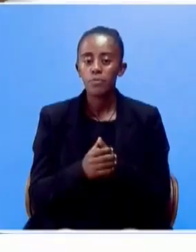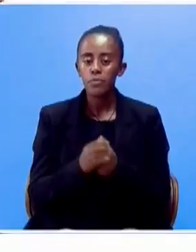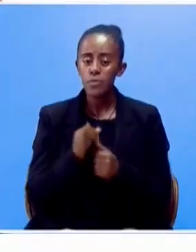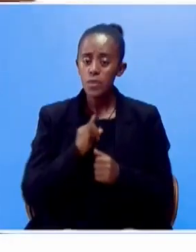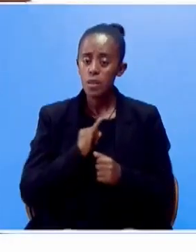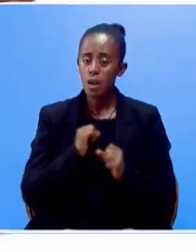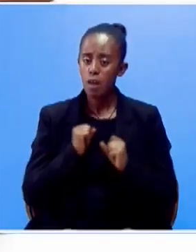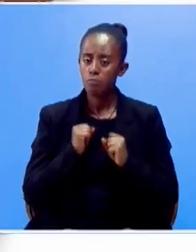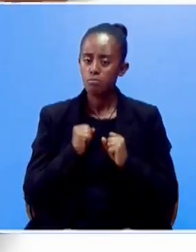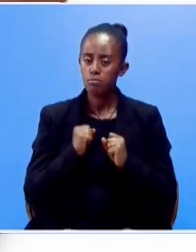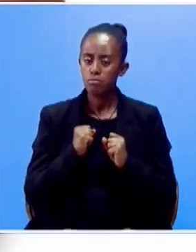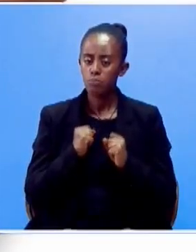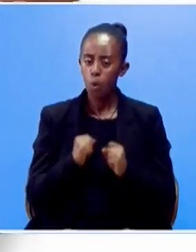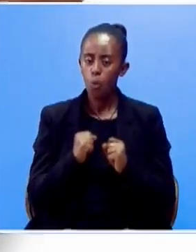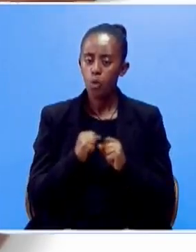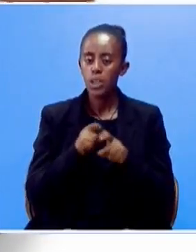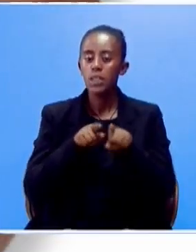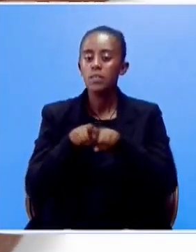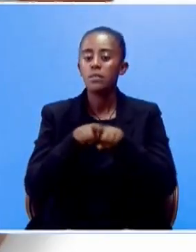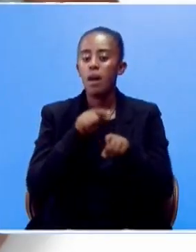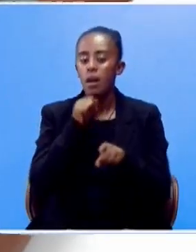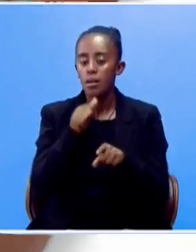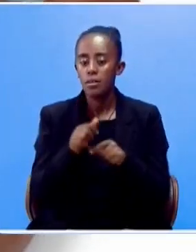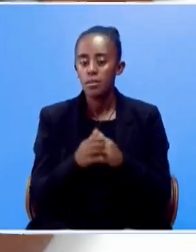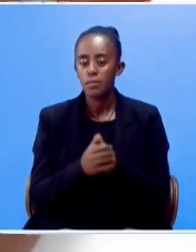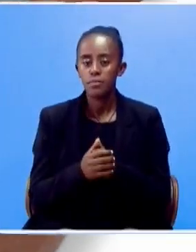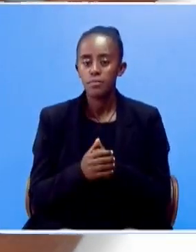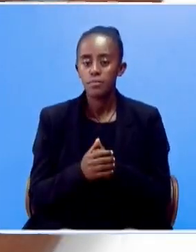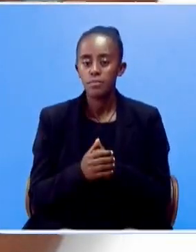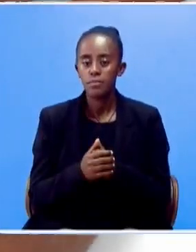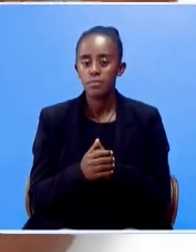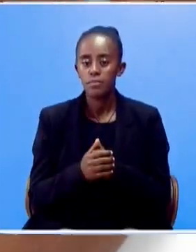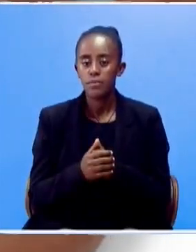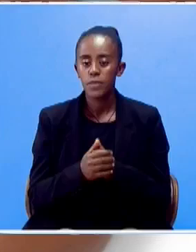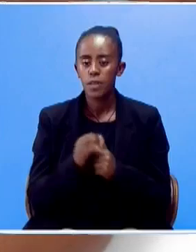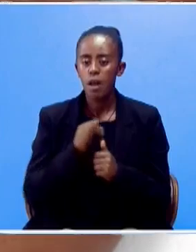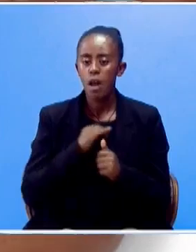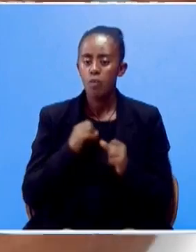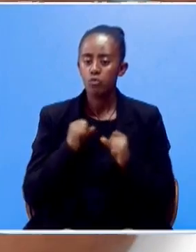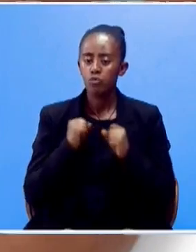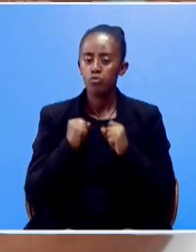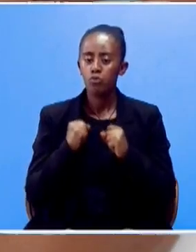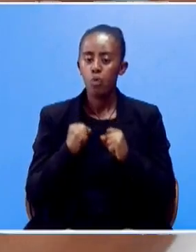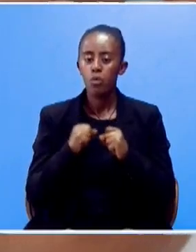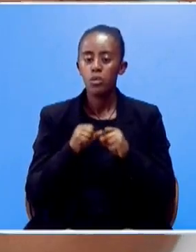strongly disagree. I strongly